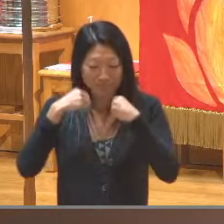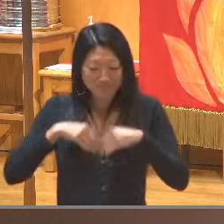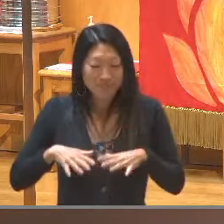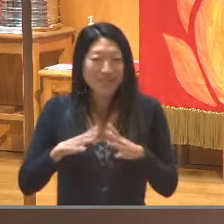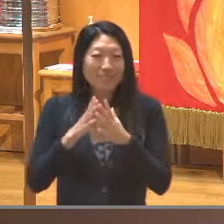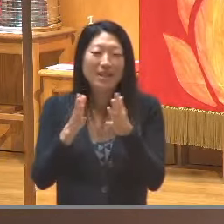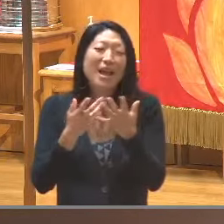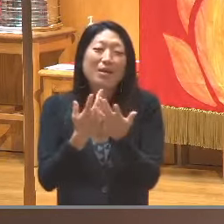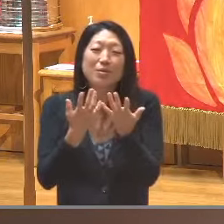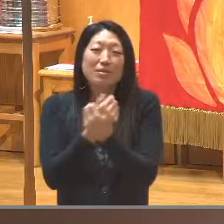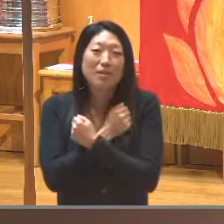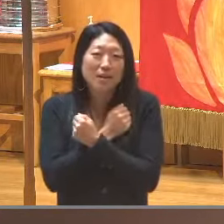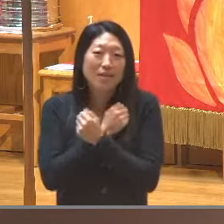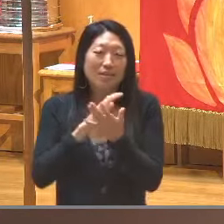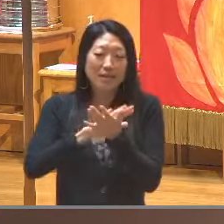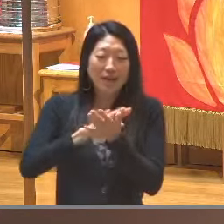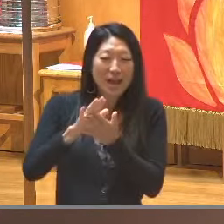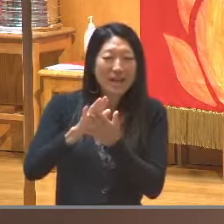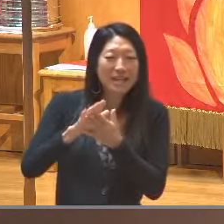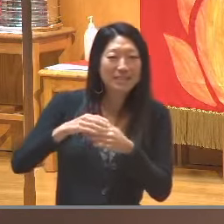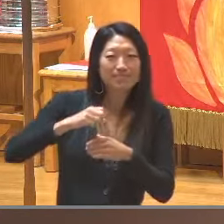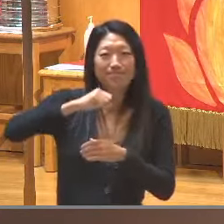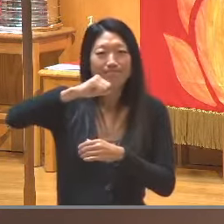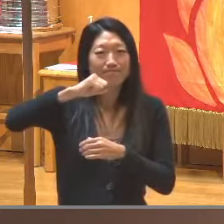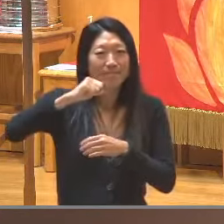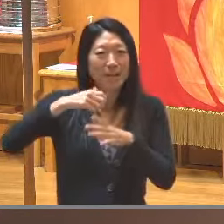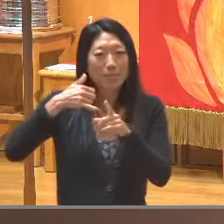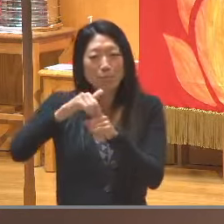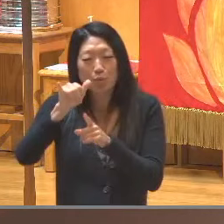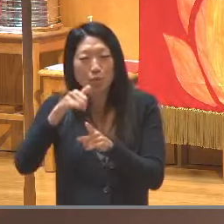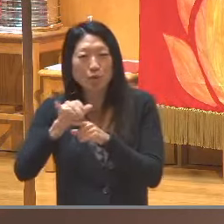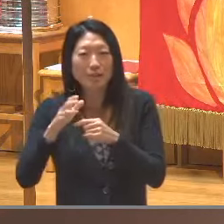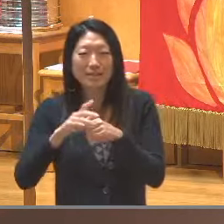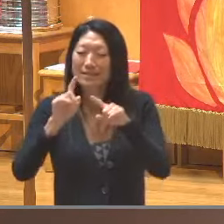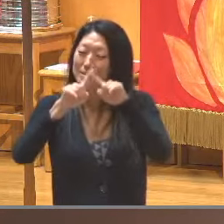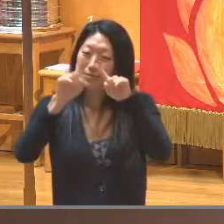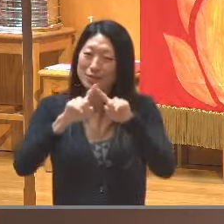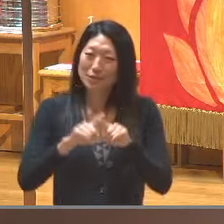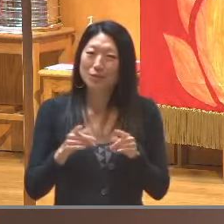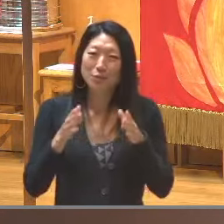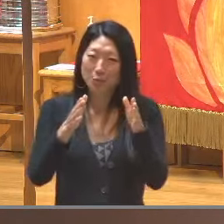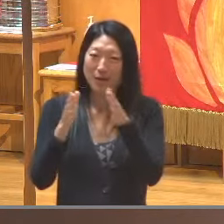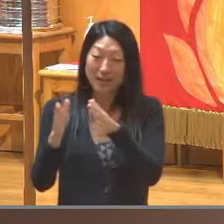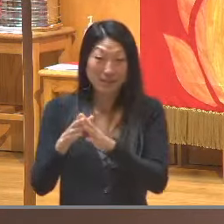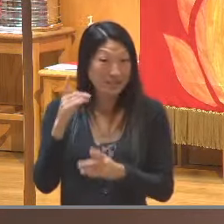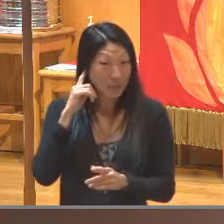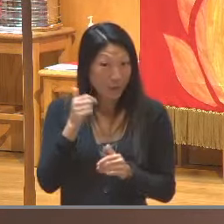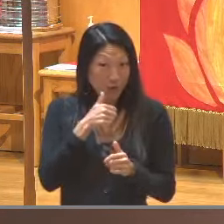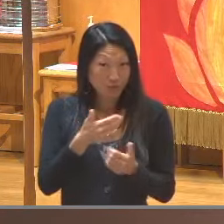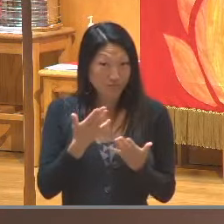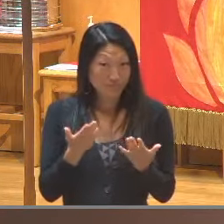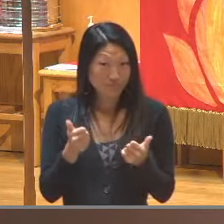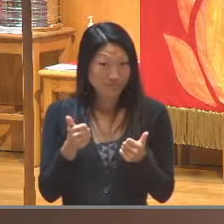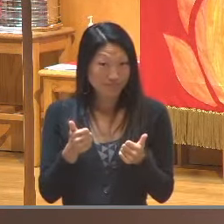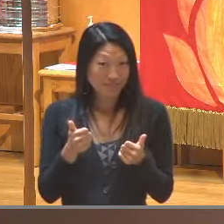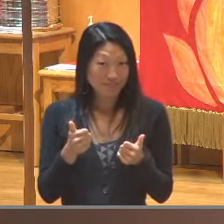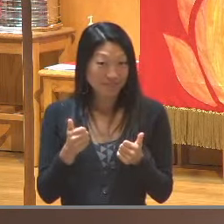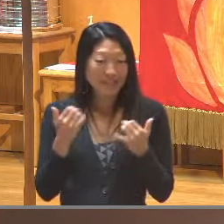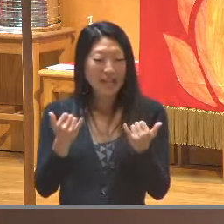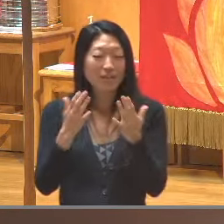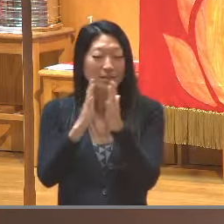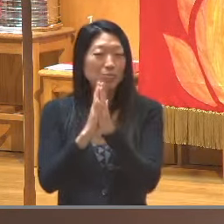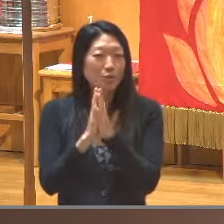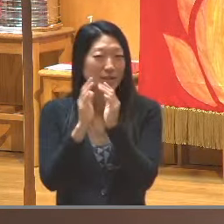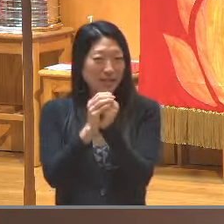love and kindness and standing up to bullies and all the different ways that the Holy Spirit works in us. Sound good? All right, let's pray